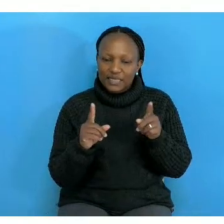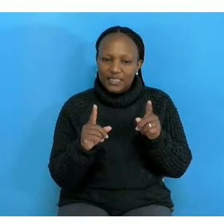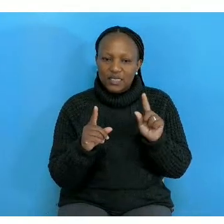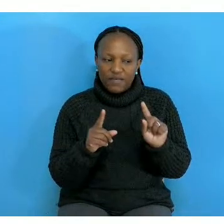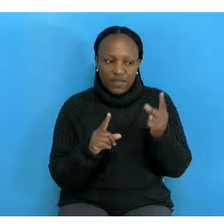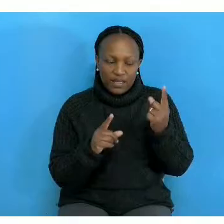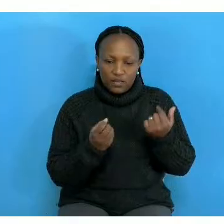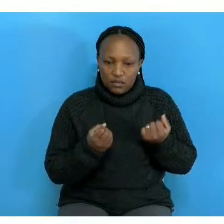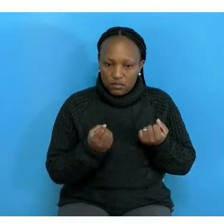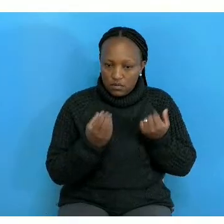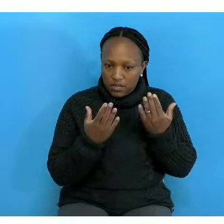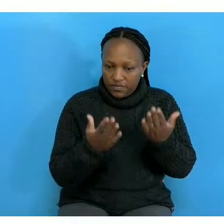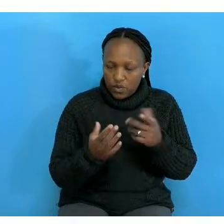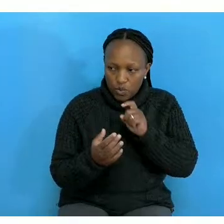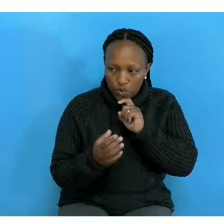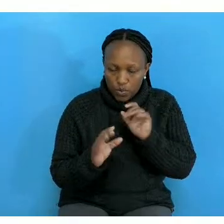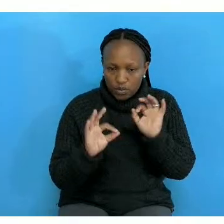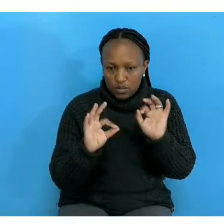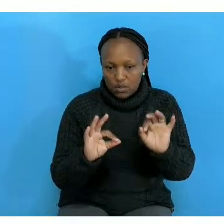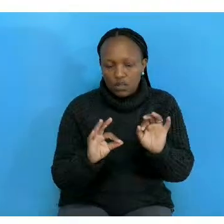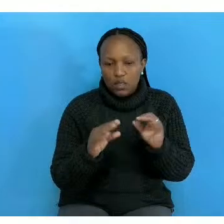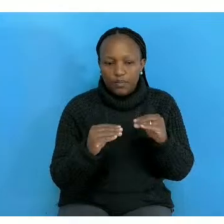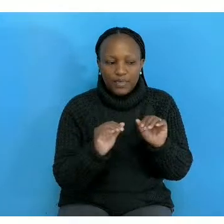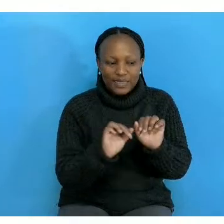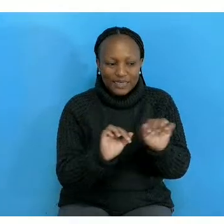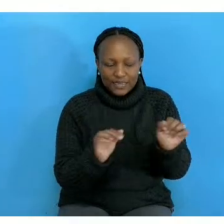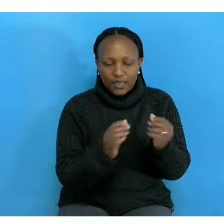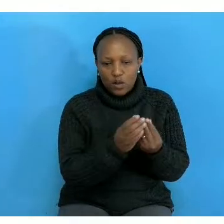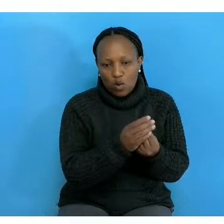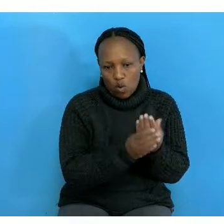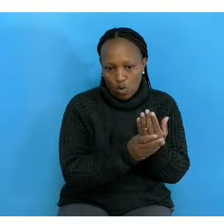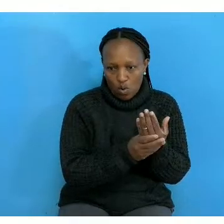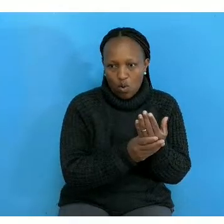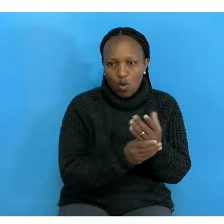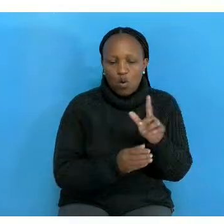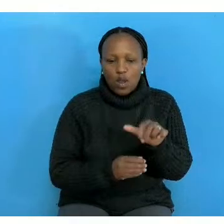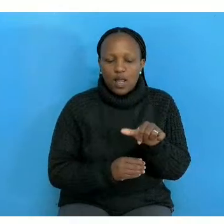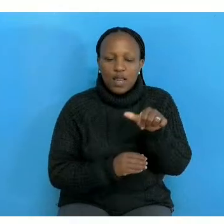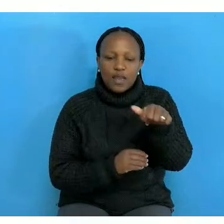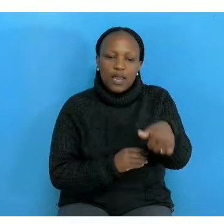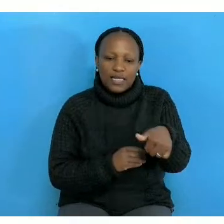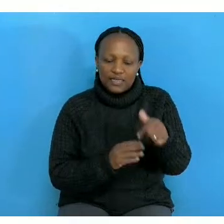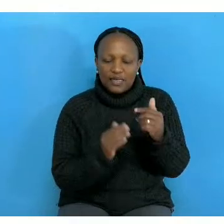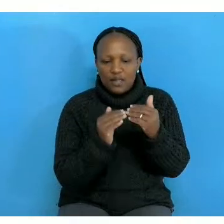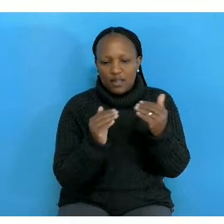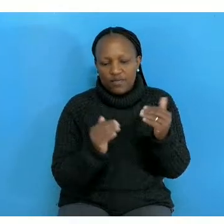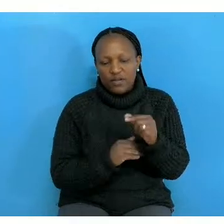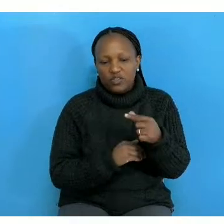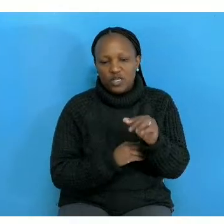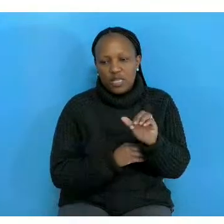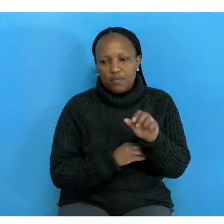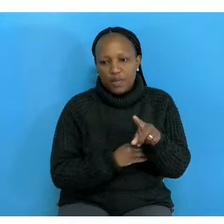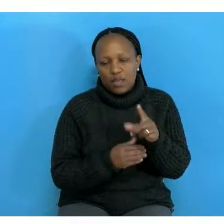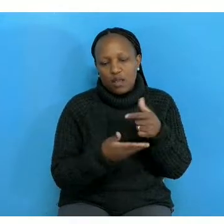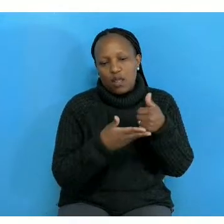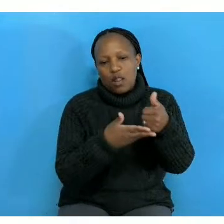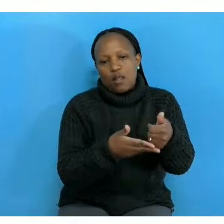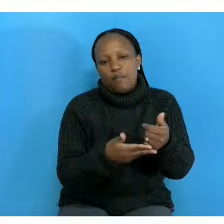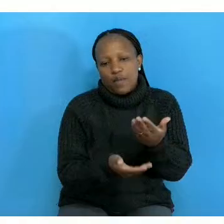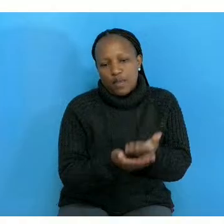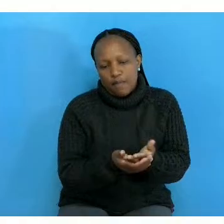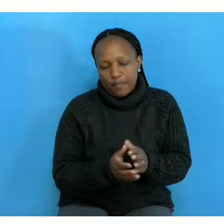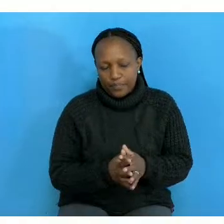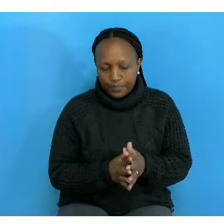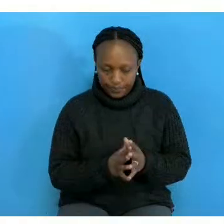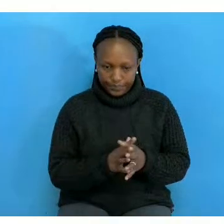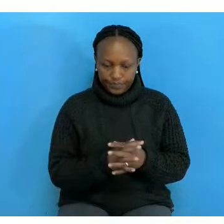service appropriately and you've grown your business. Now you need to move to the next level. Then GEP will be able to assist you.